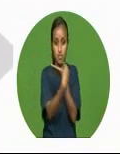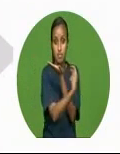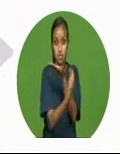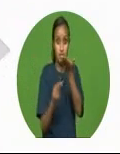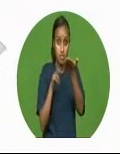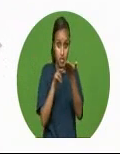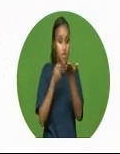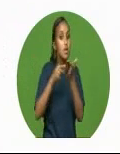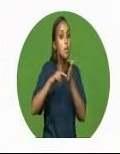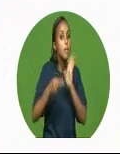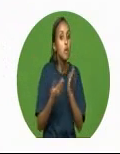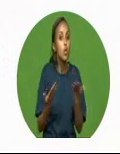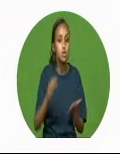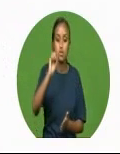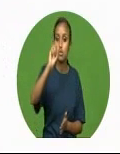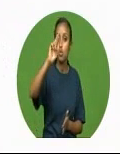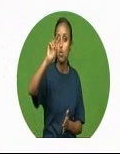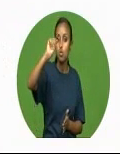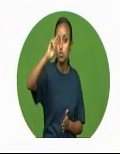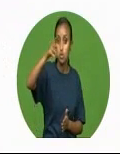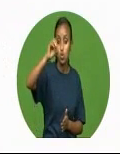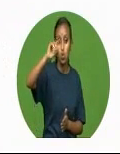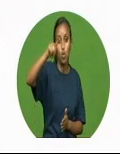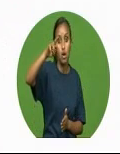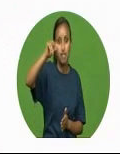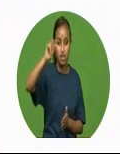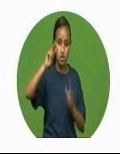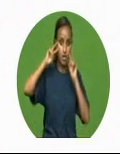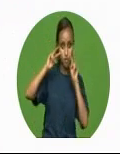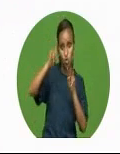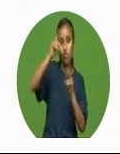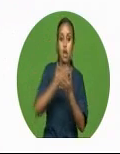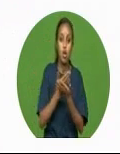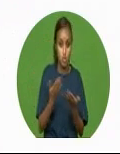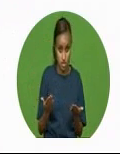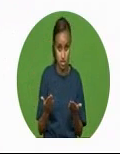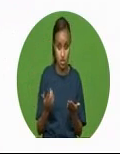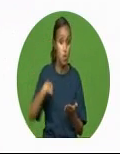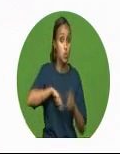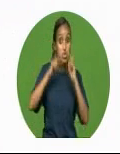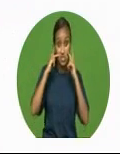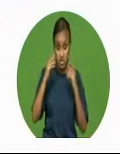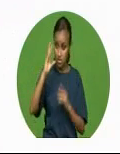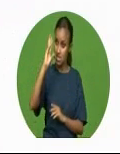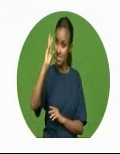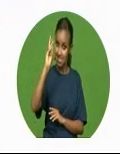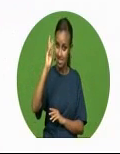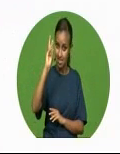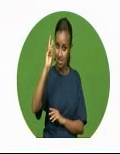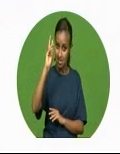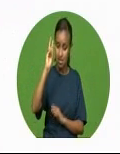called orthographic projection views of an object. We have six